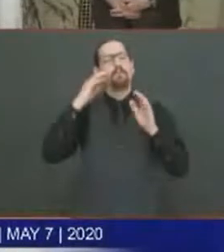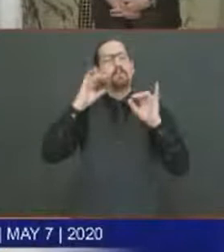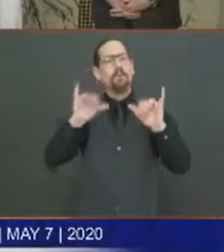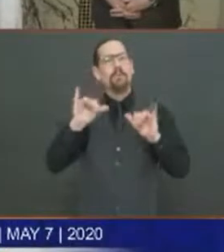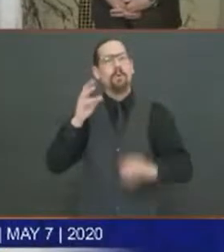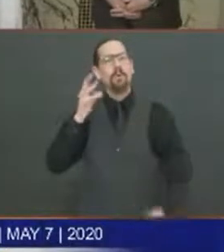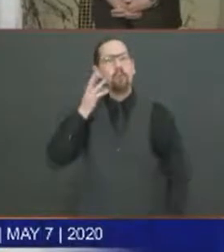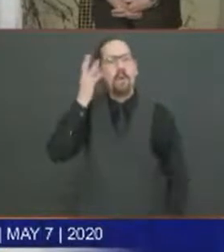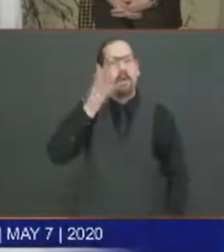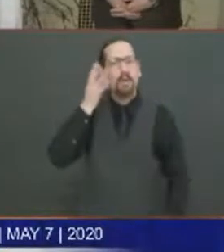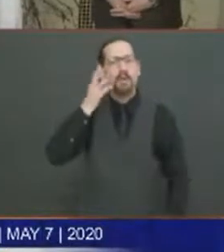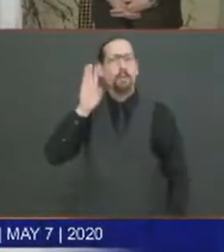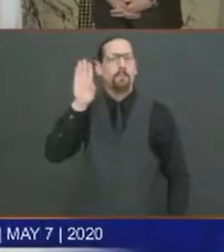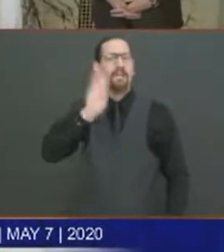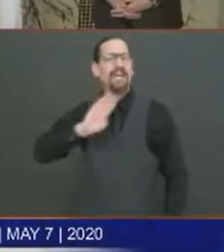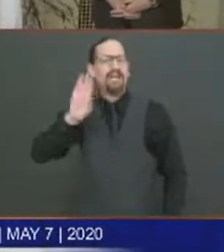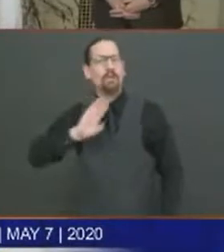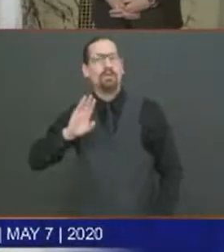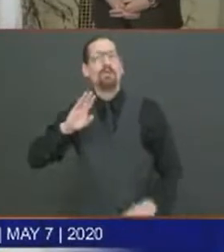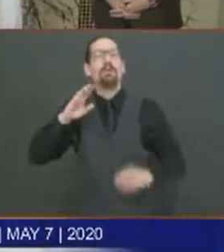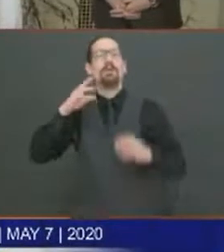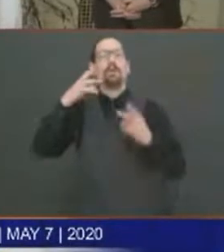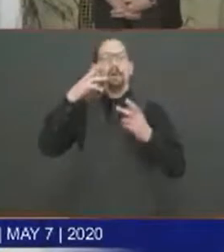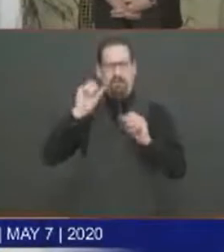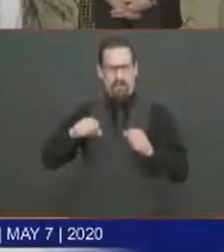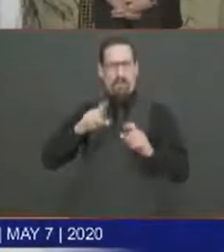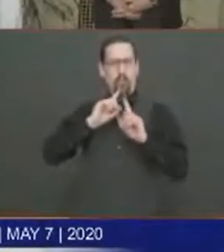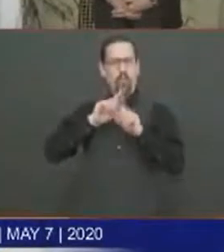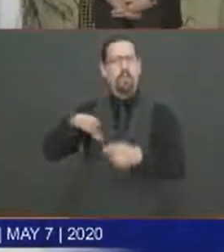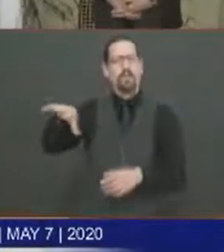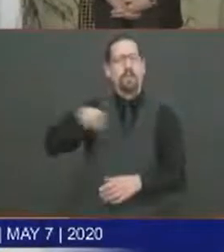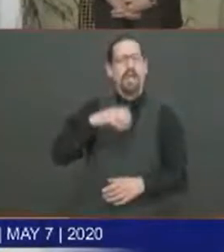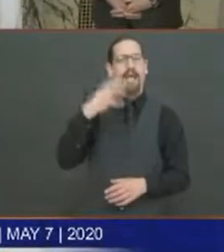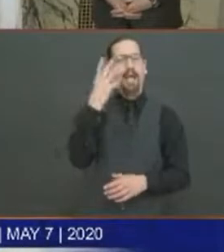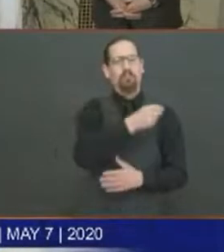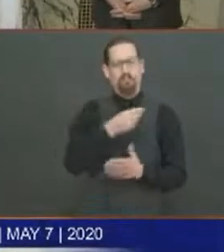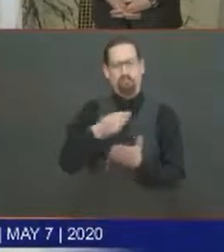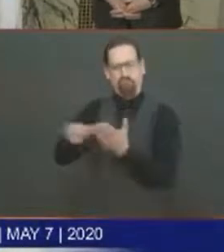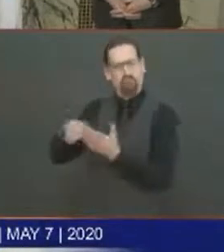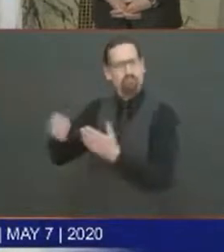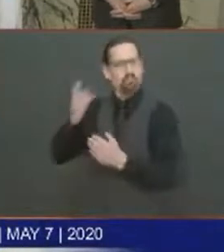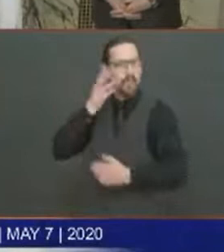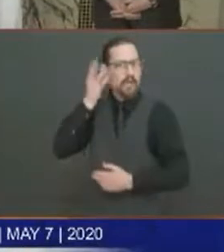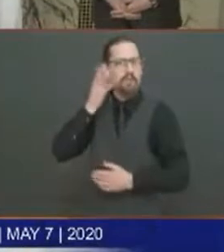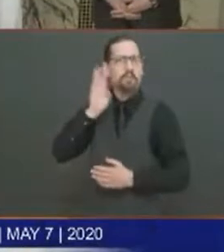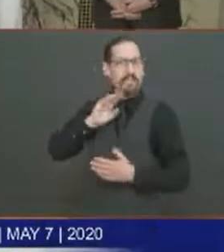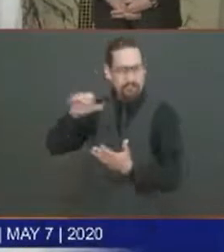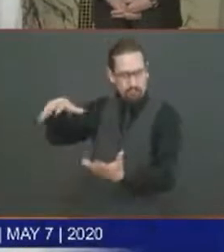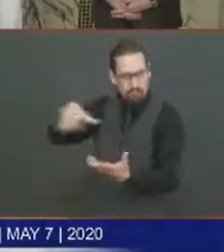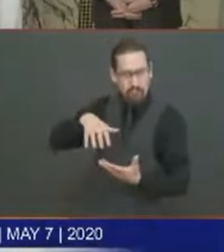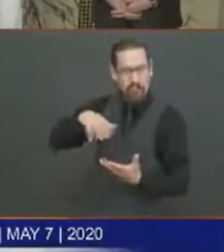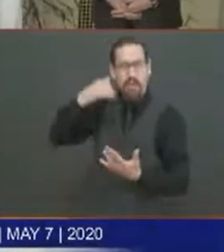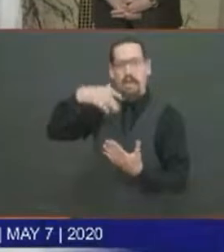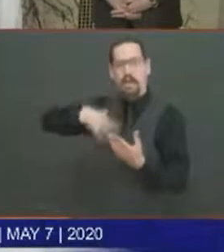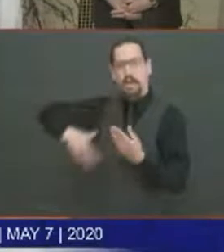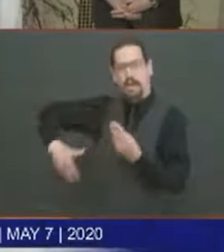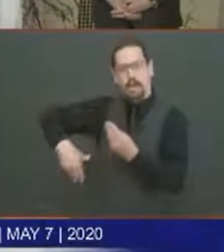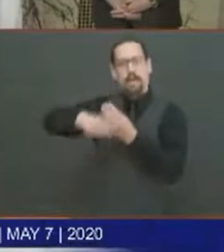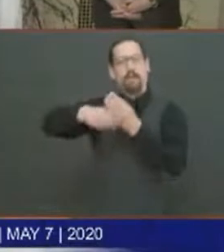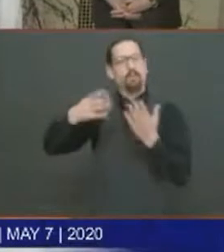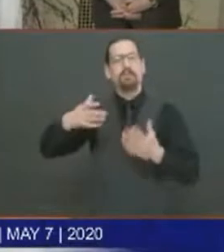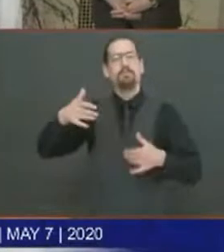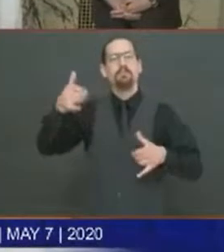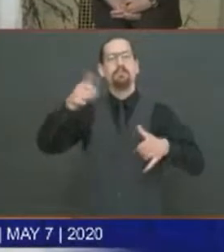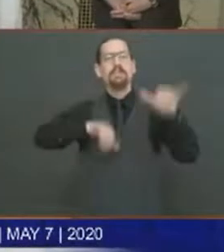sold with takeout orders. In addition, starting this Saturday, we're also going to allow restaurants and bars to sell mixed